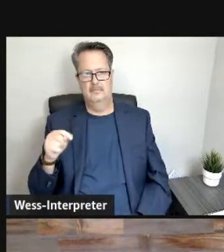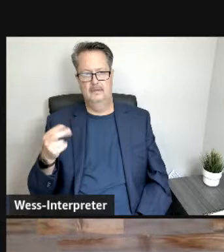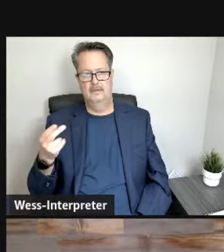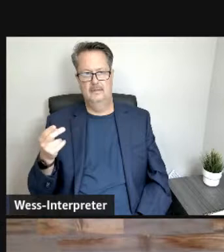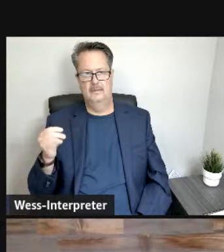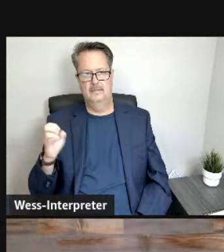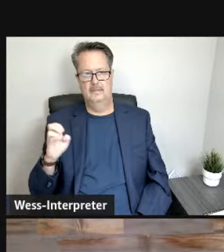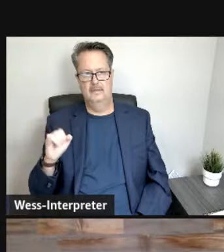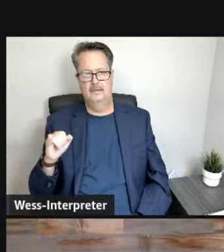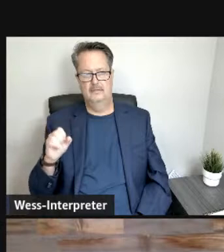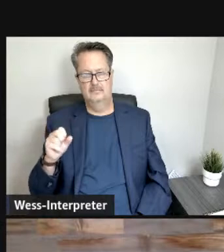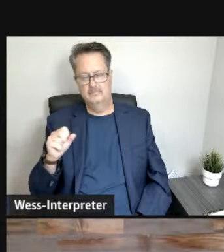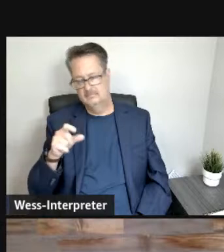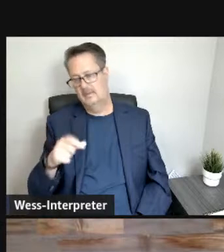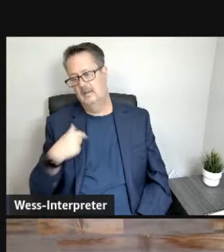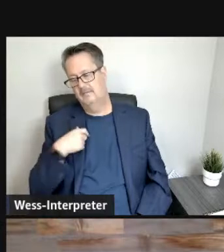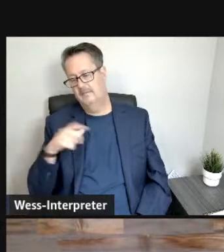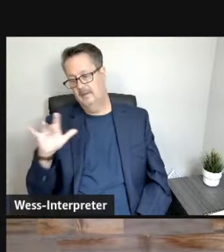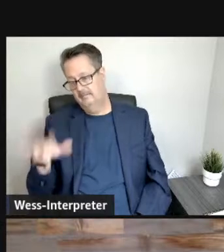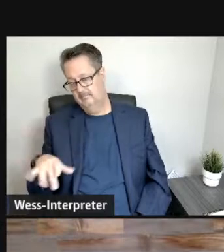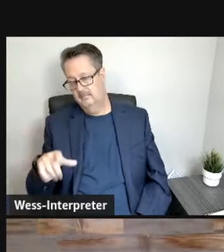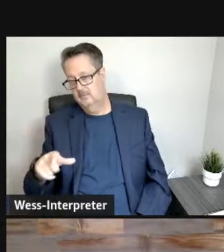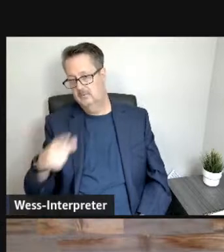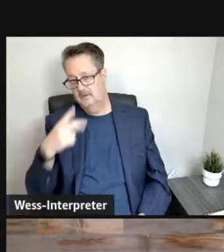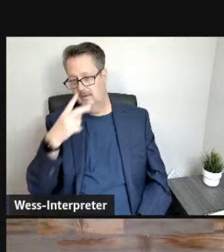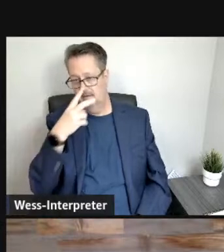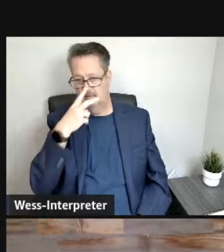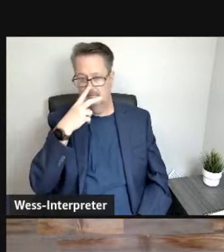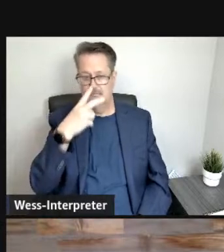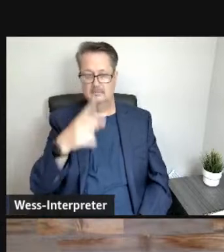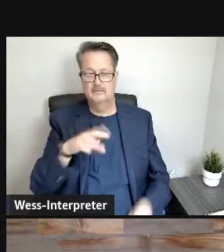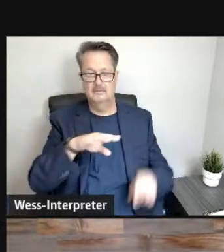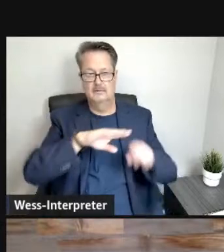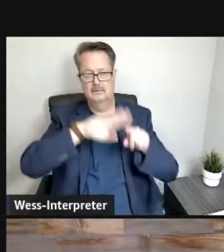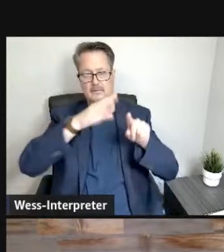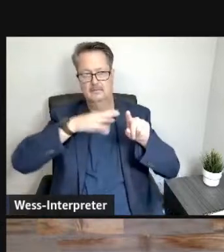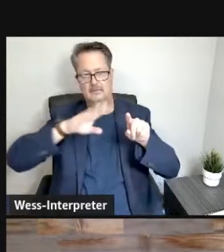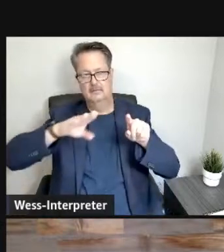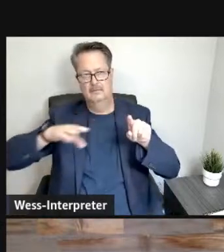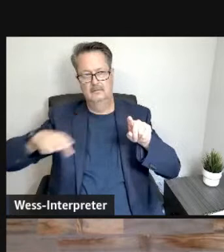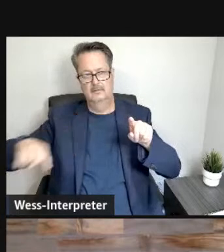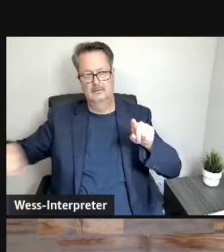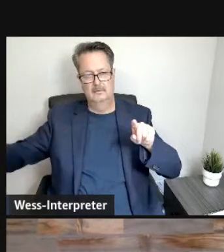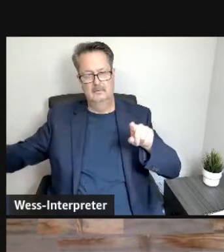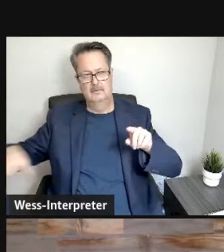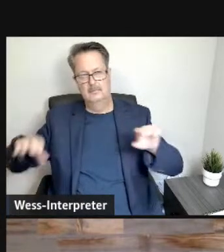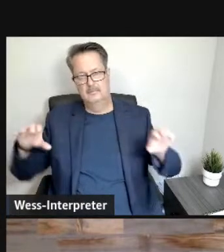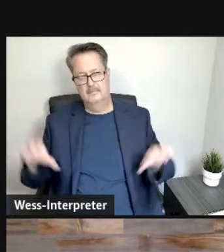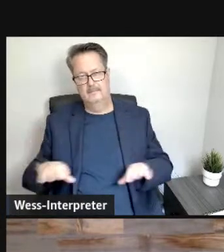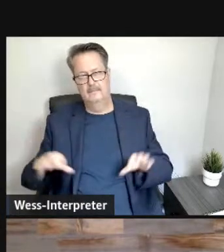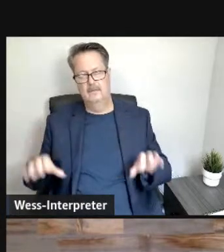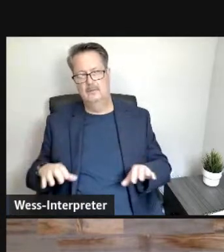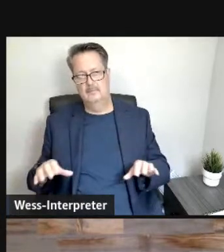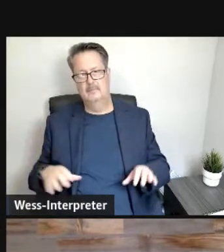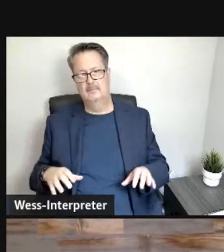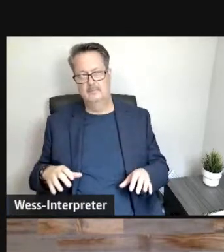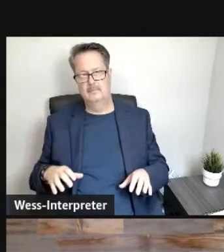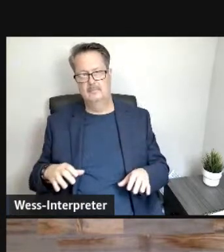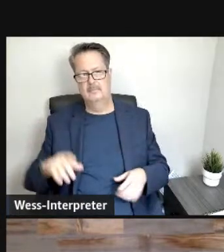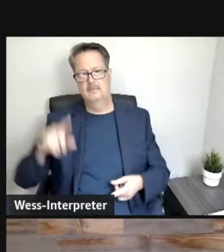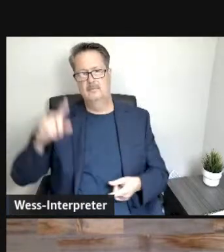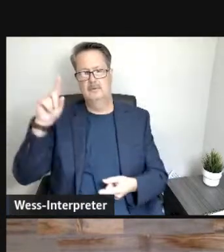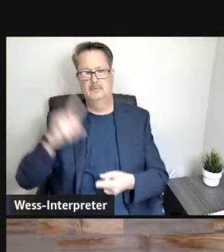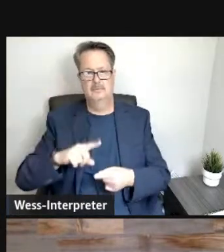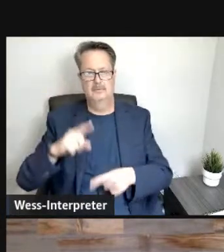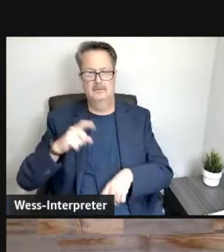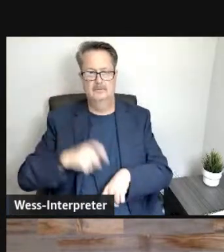that, you can actually view the performance of the collector. So let me reduce the time frame here. So